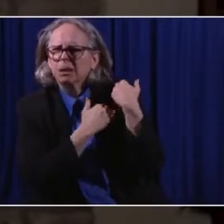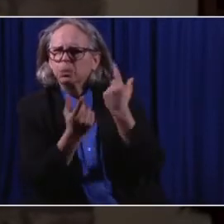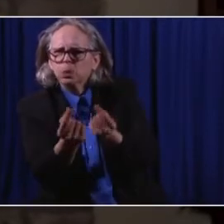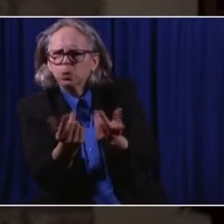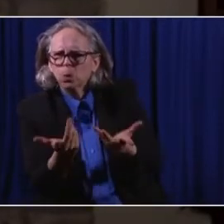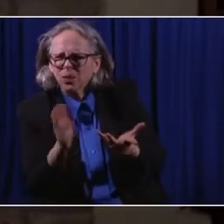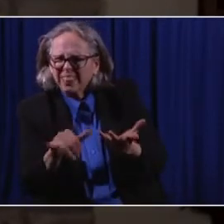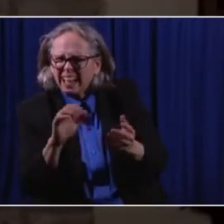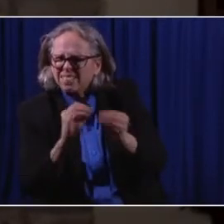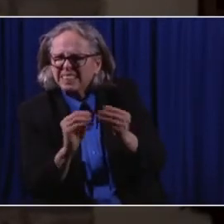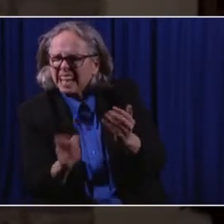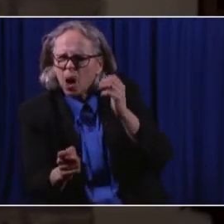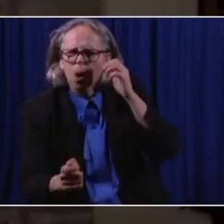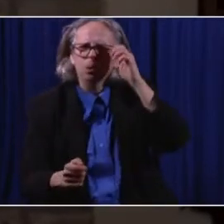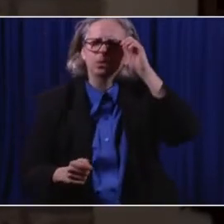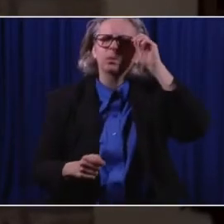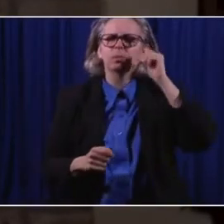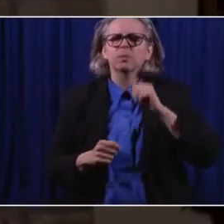Well,